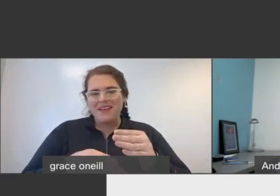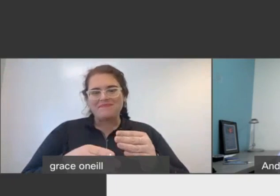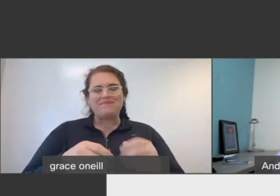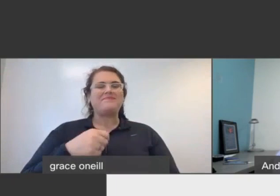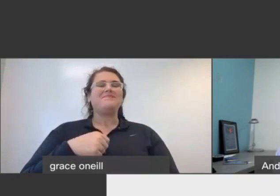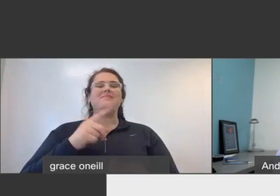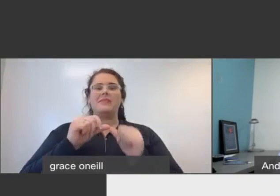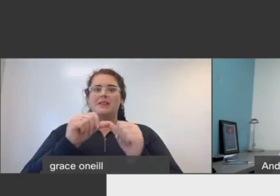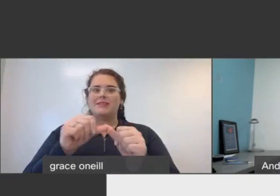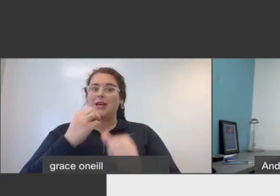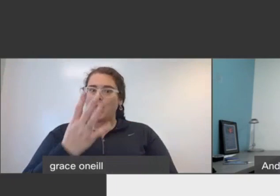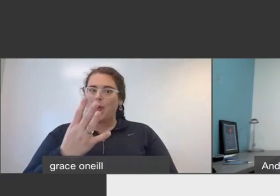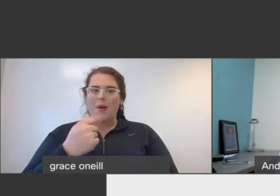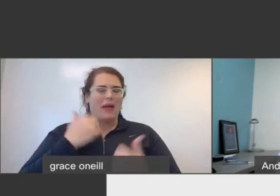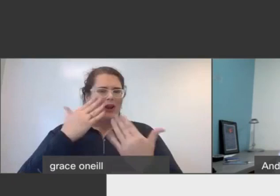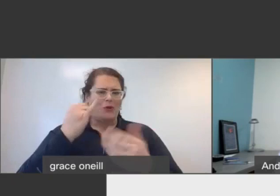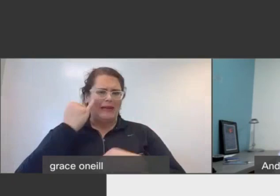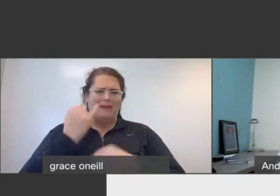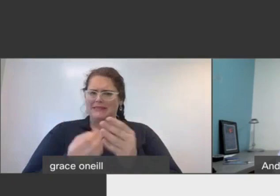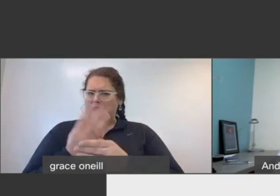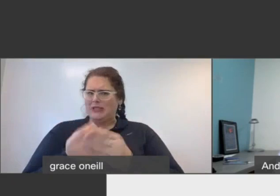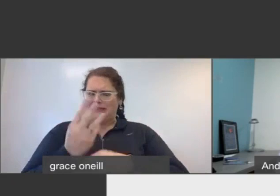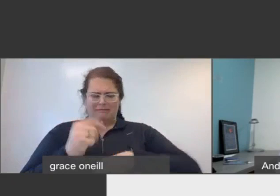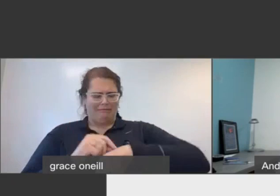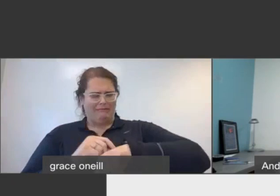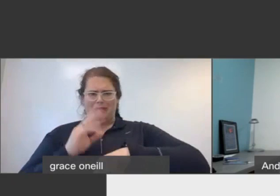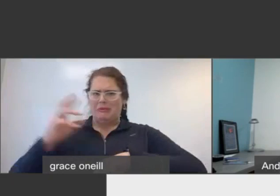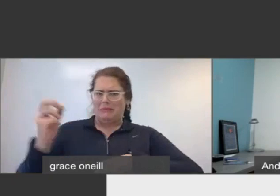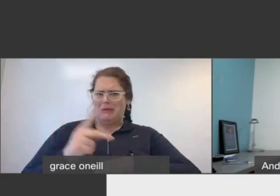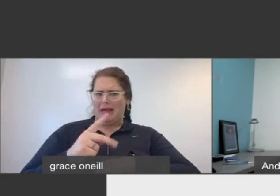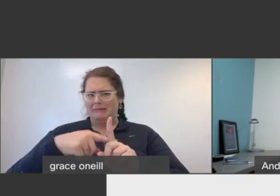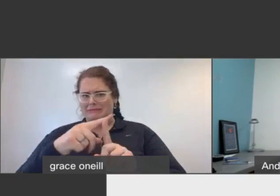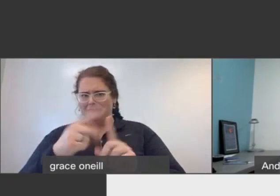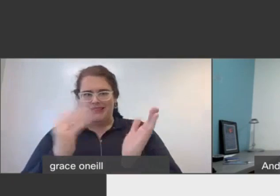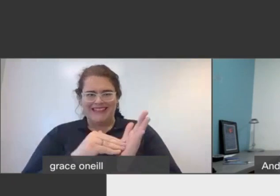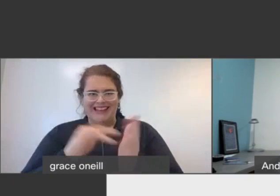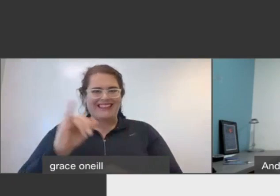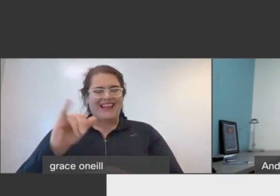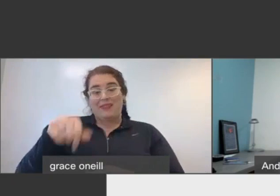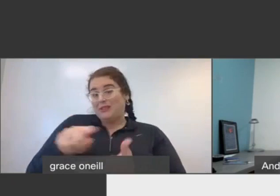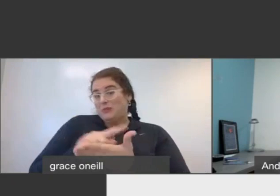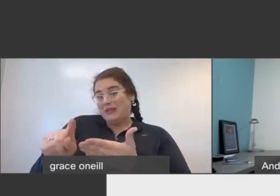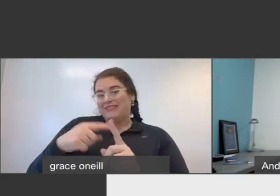Stay warm, although I don't know if spring's supposed to be back over the weekend or not, like it was earlier this week.